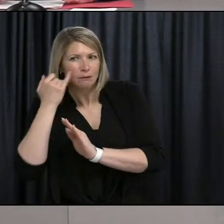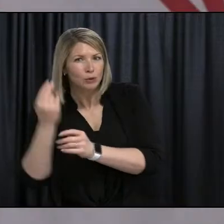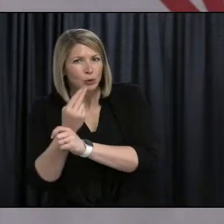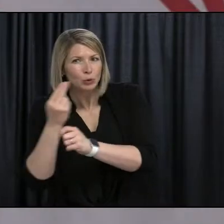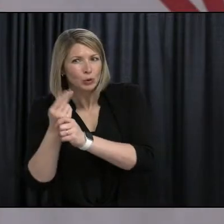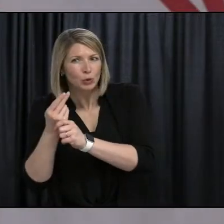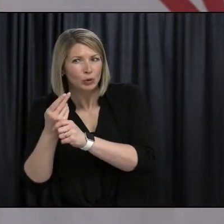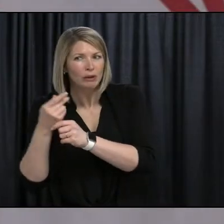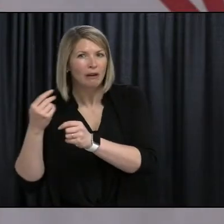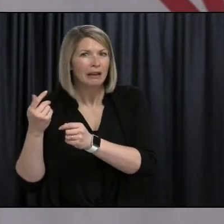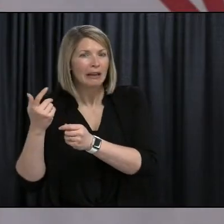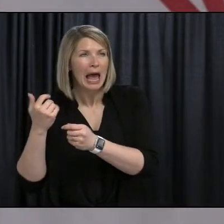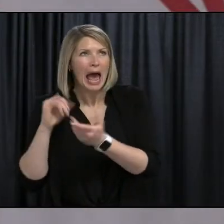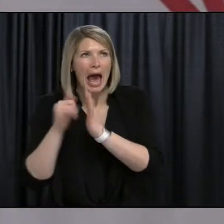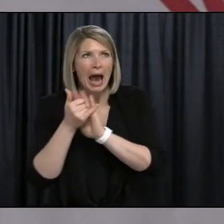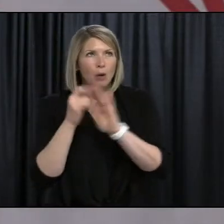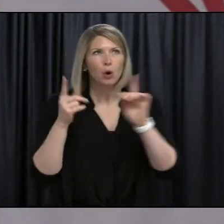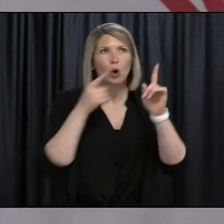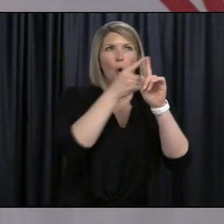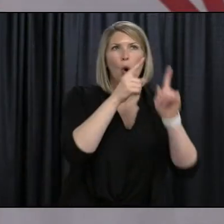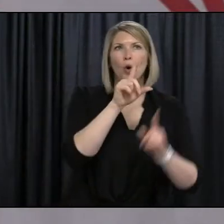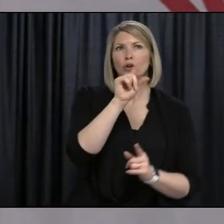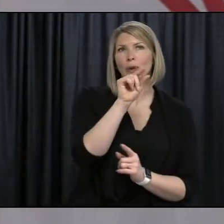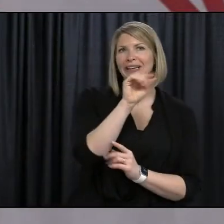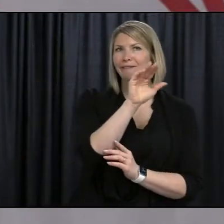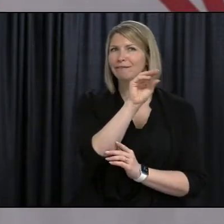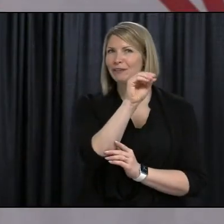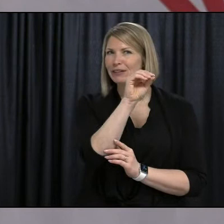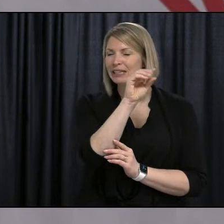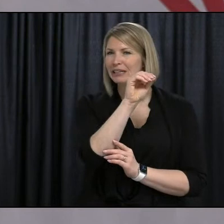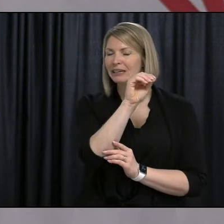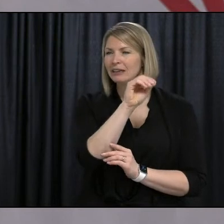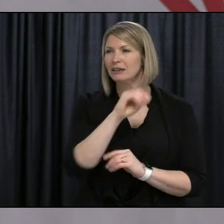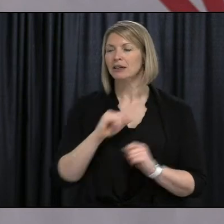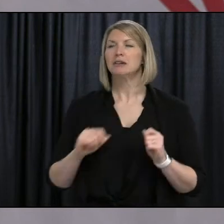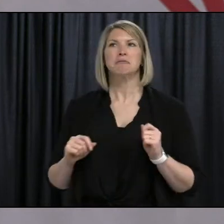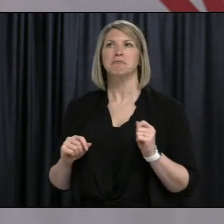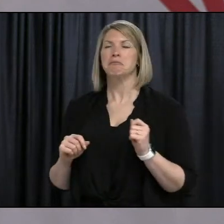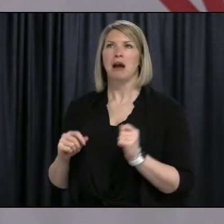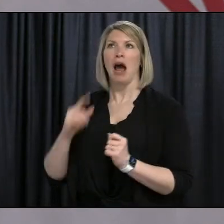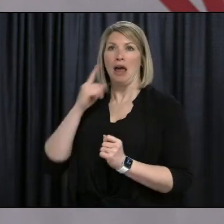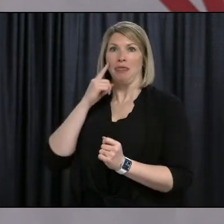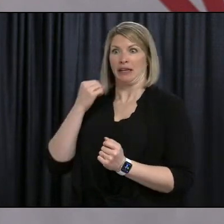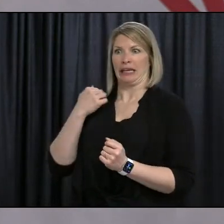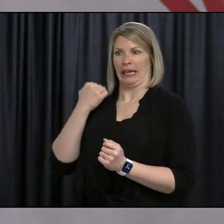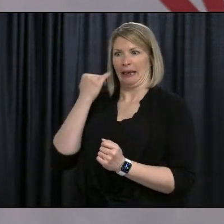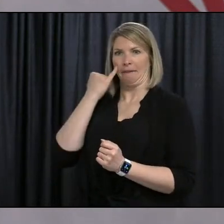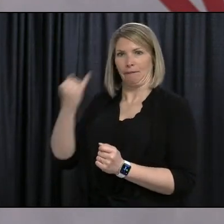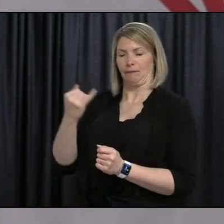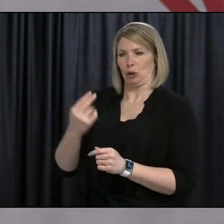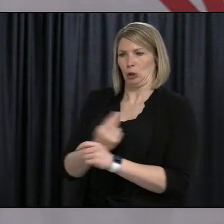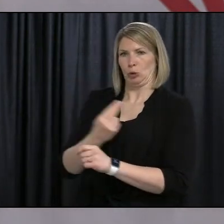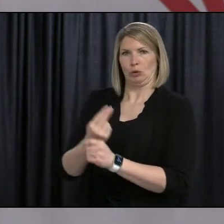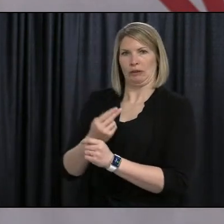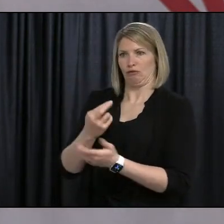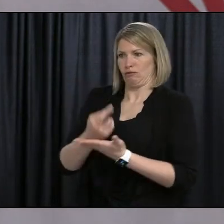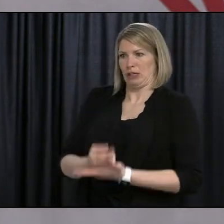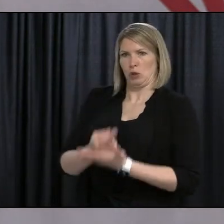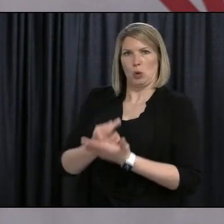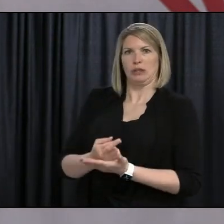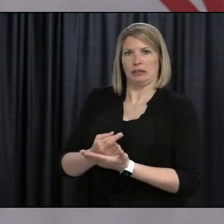going? If we keep using the valuable resource that we have, I believe that we will. I mean, we can't just flick a switch